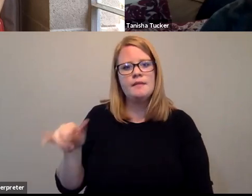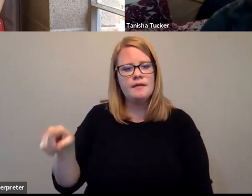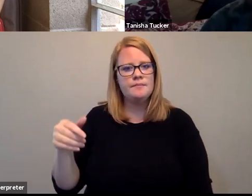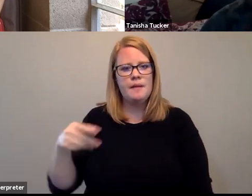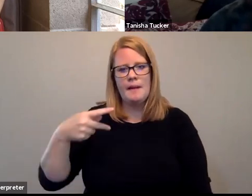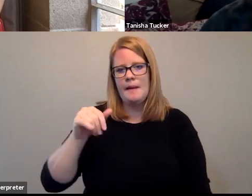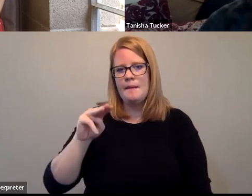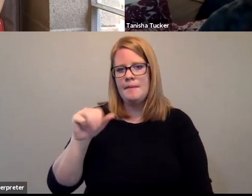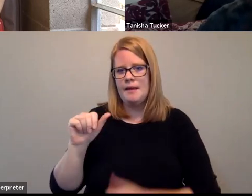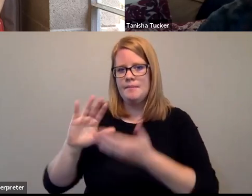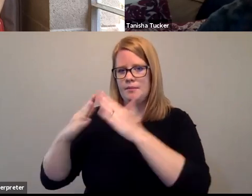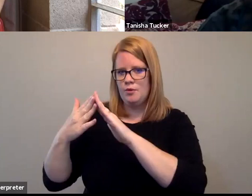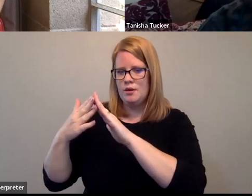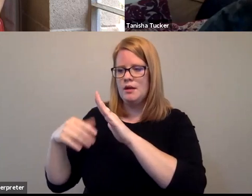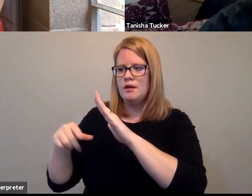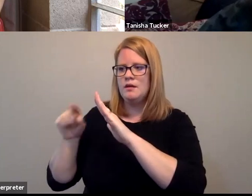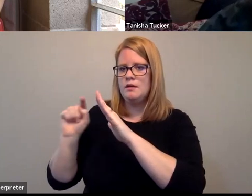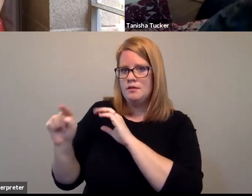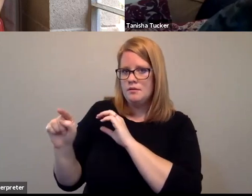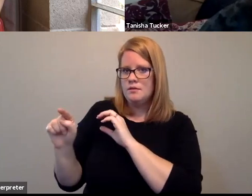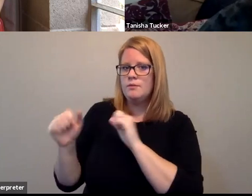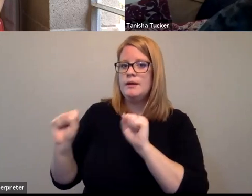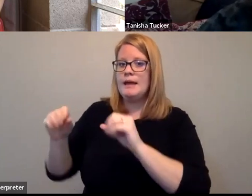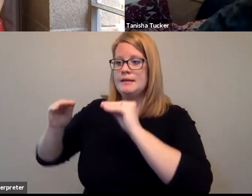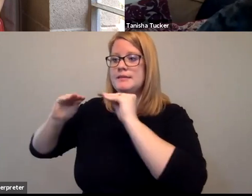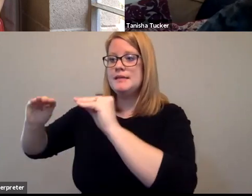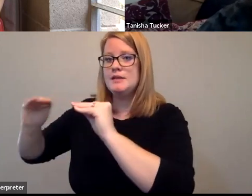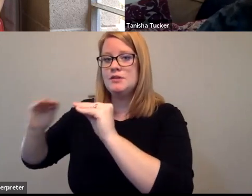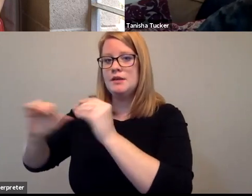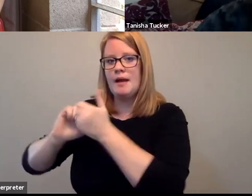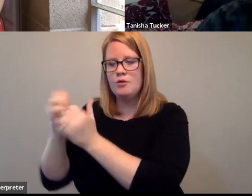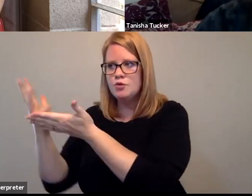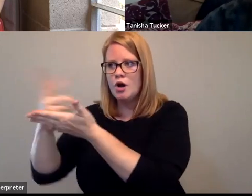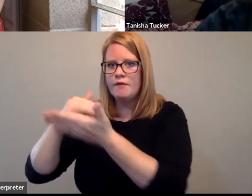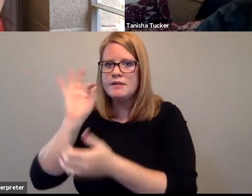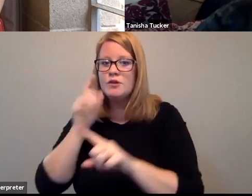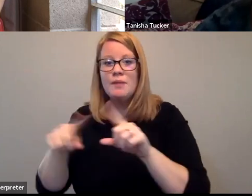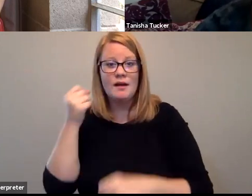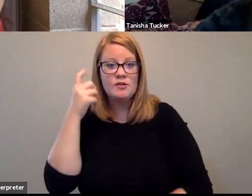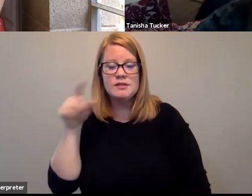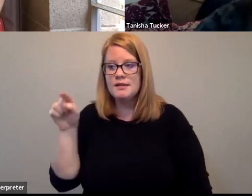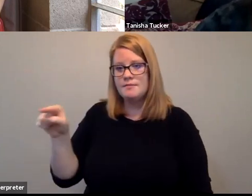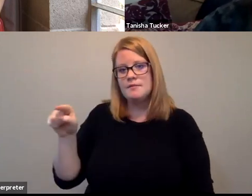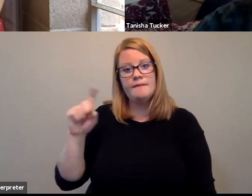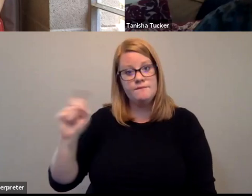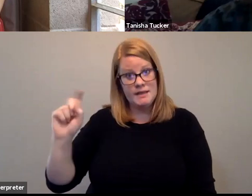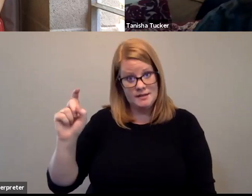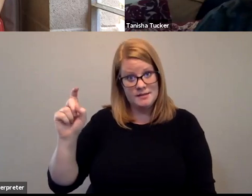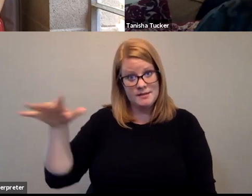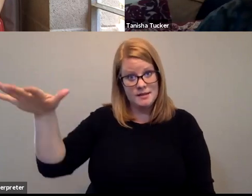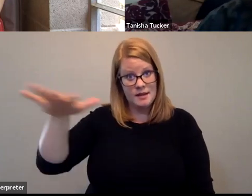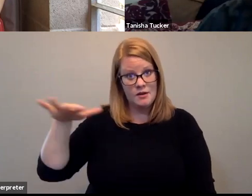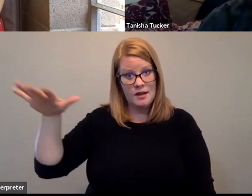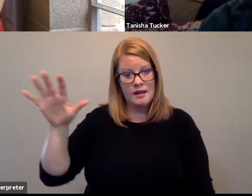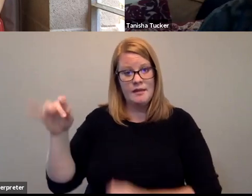They've lost a lot of their saguaros, of course, because of all the development in the Phoenix area. But if they're lucky enough to find